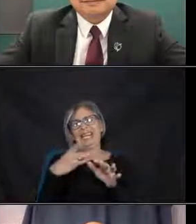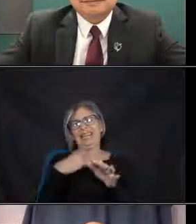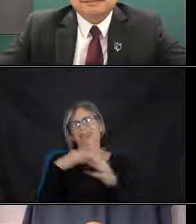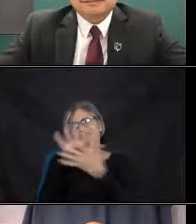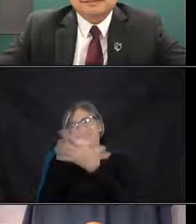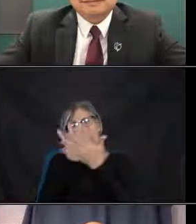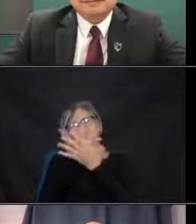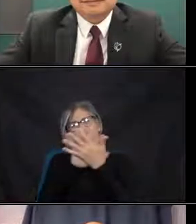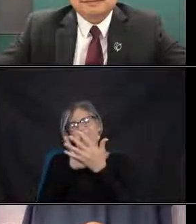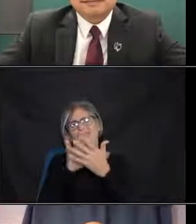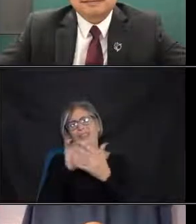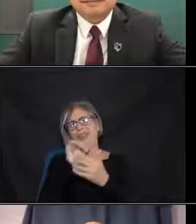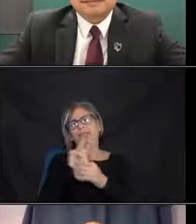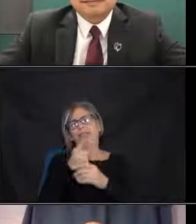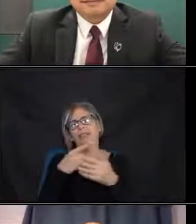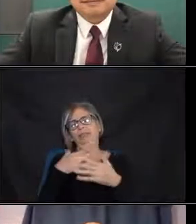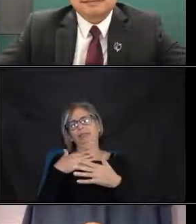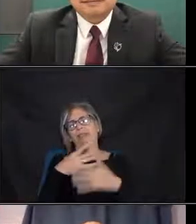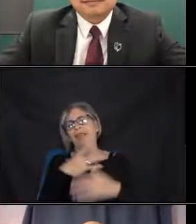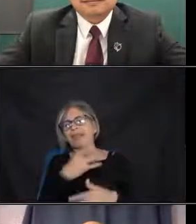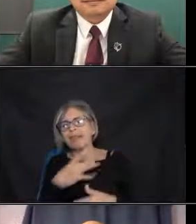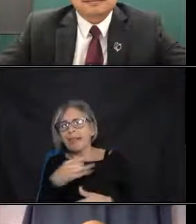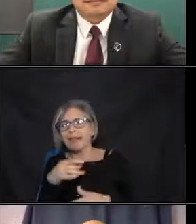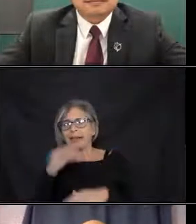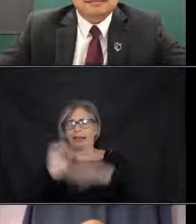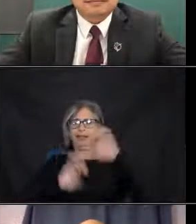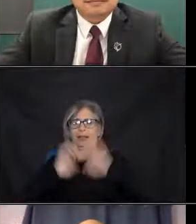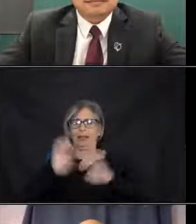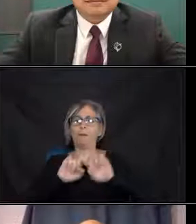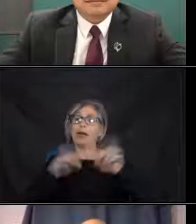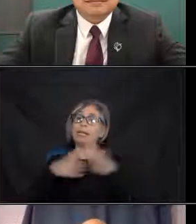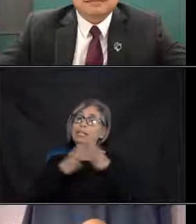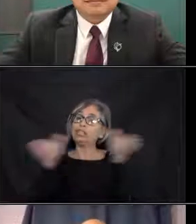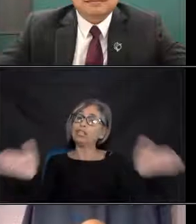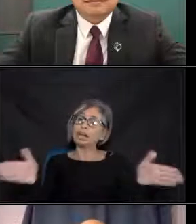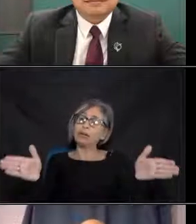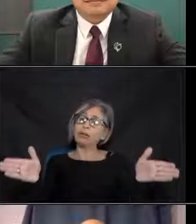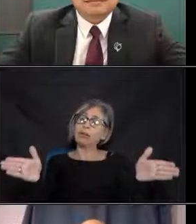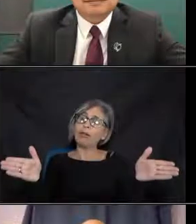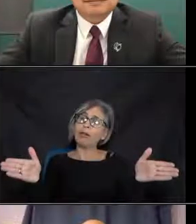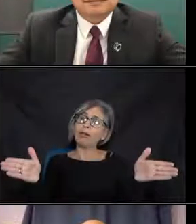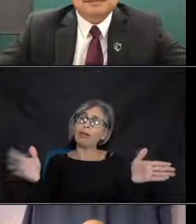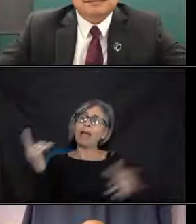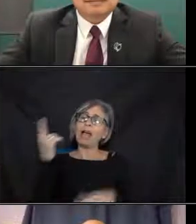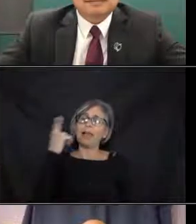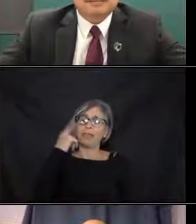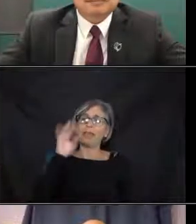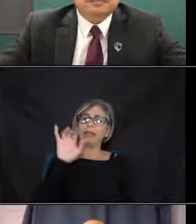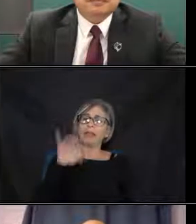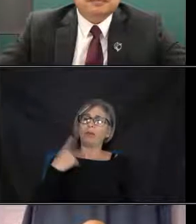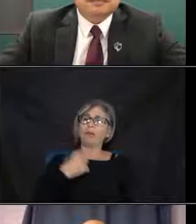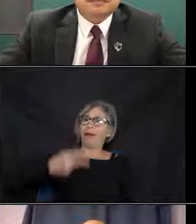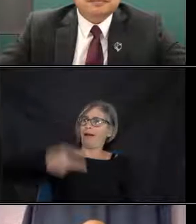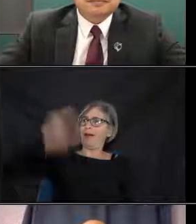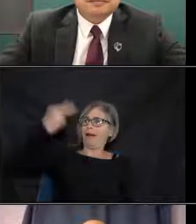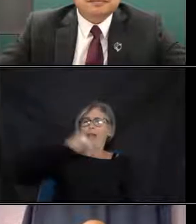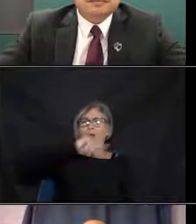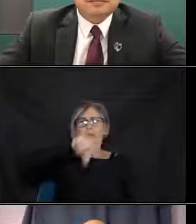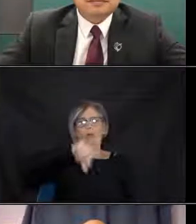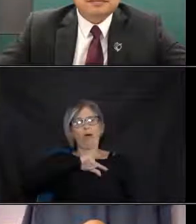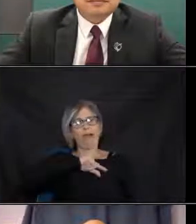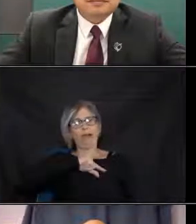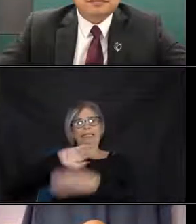biased against them. But in general, I think that, you know, we have a high quality city manager.